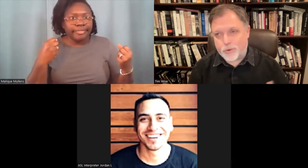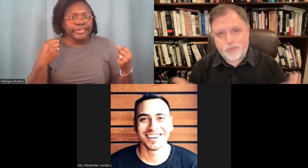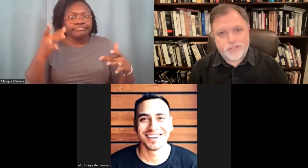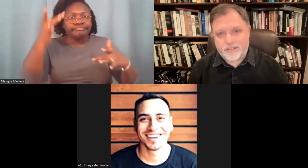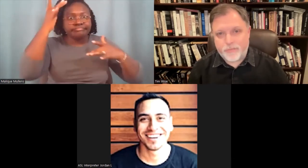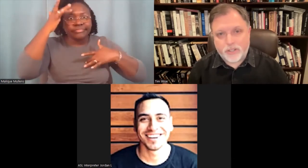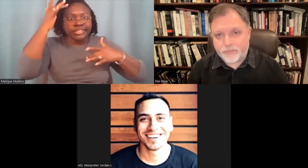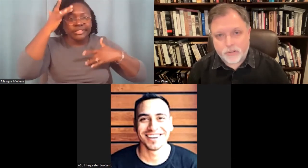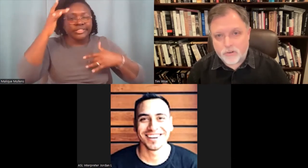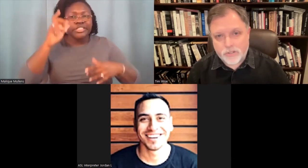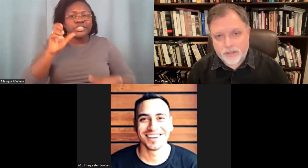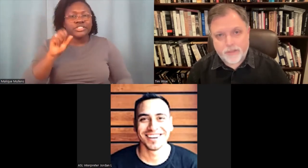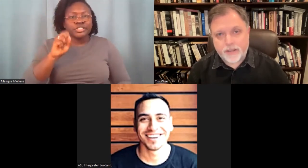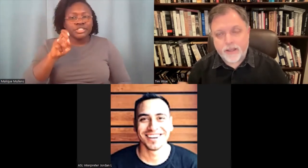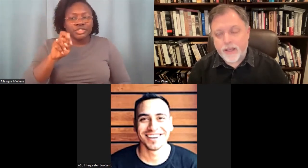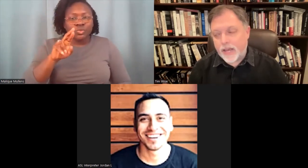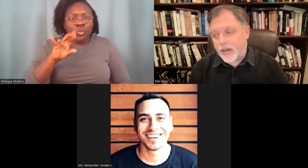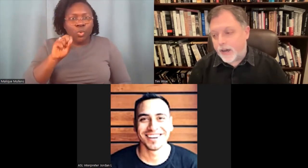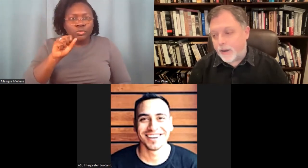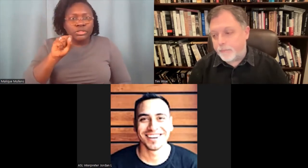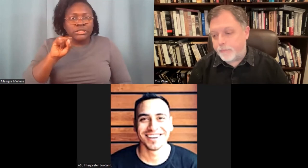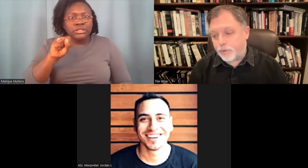like cirrhosis of the liver or something.